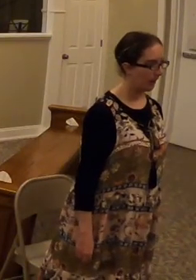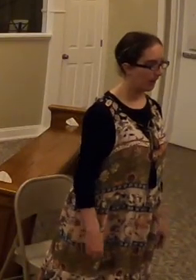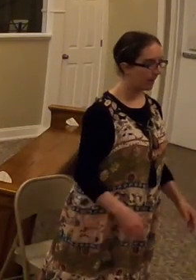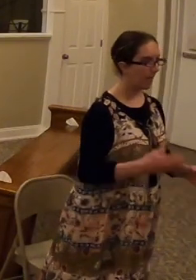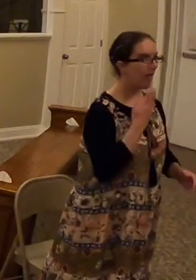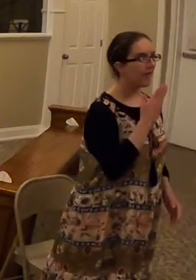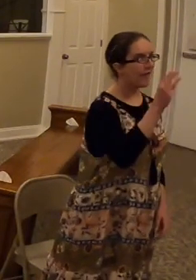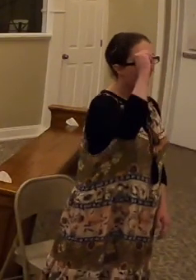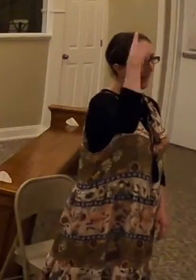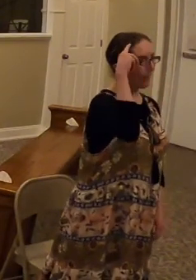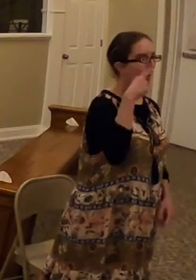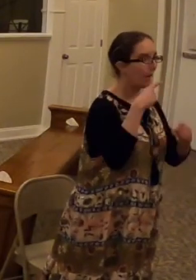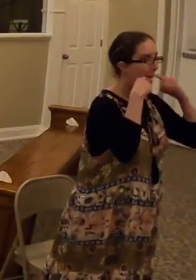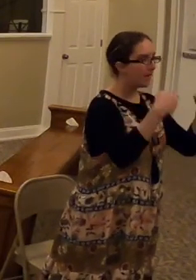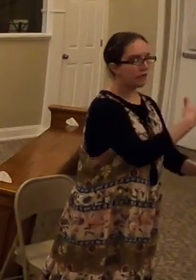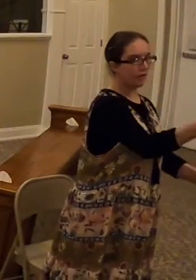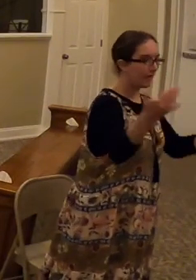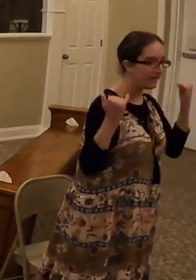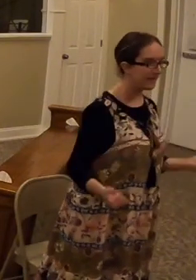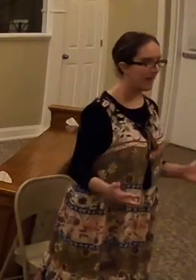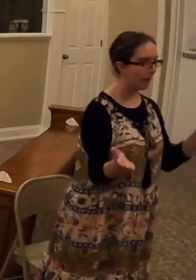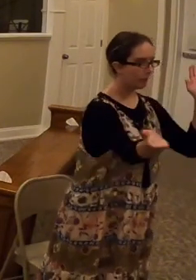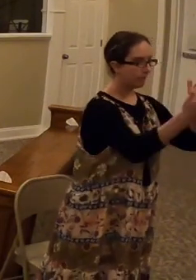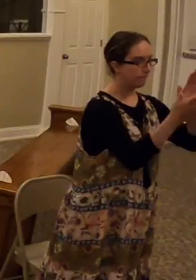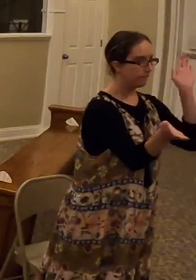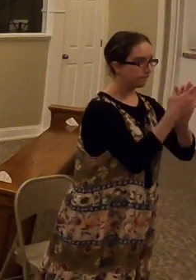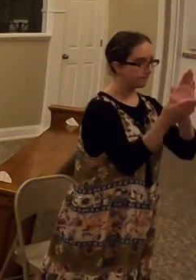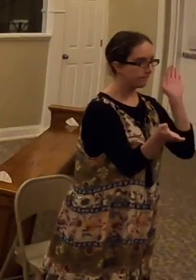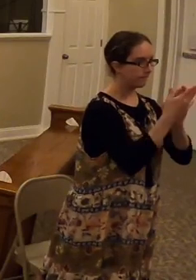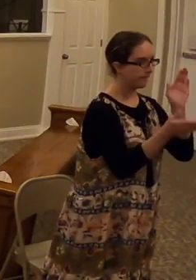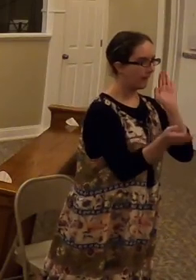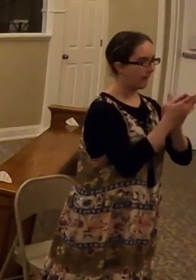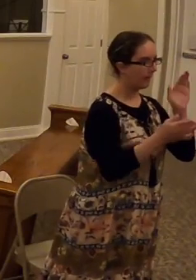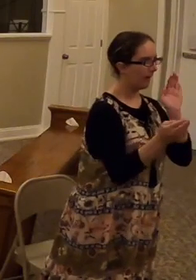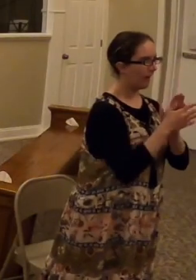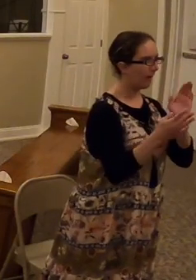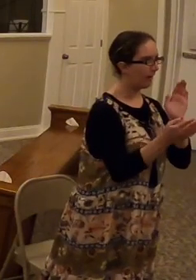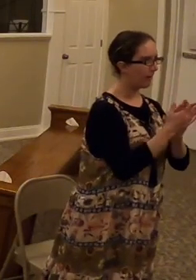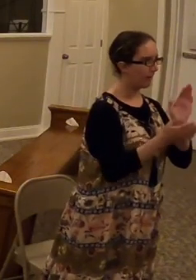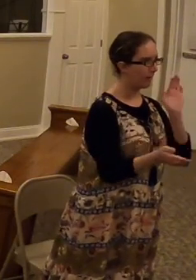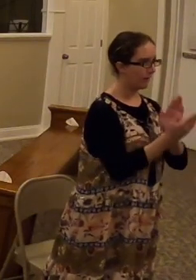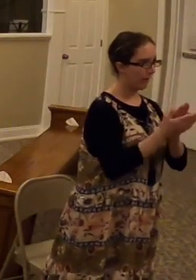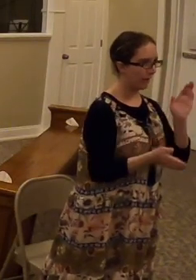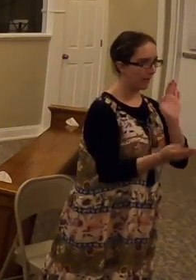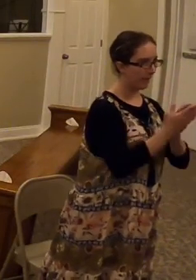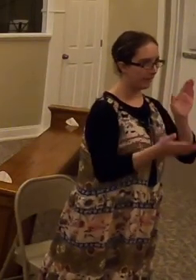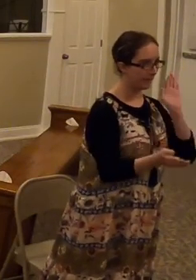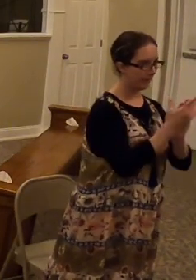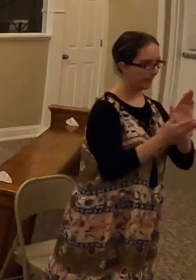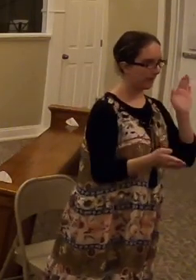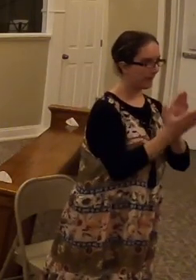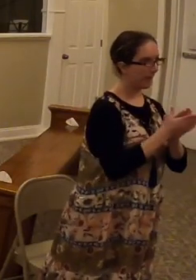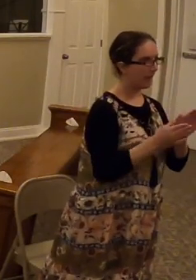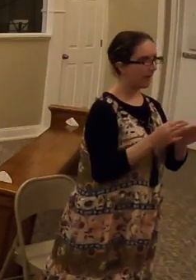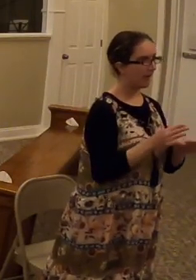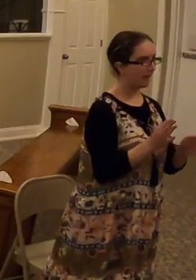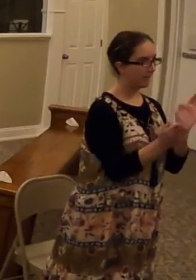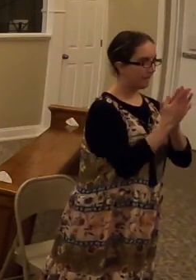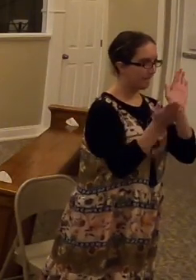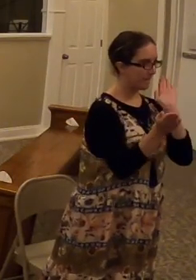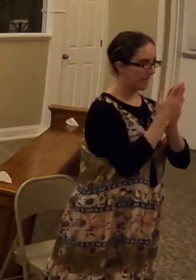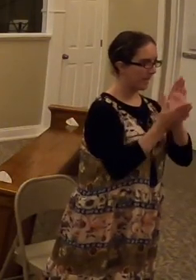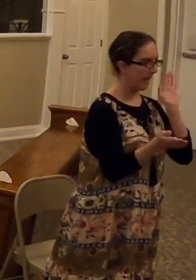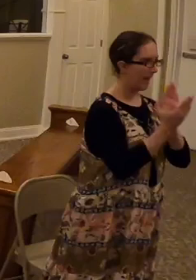Hallelujah. Let's thank you for answering us right now. My God, we give you glory. Hallelujah. Lord, we thank you, oh God. Touch for the heal,